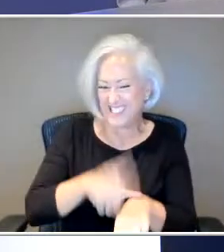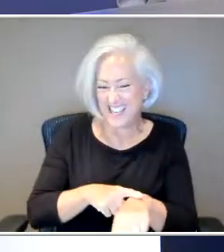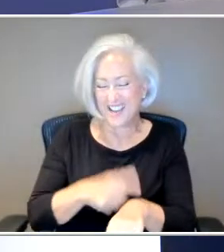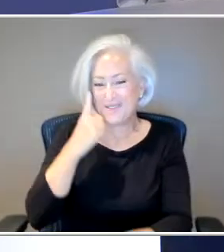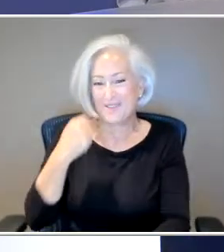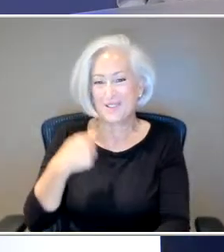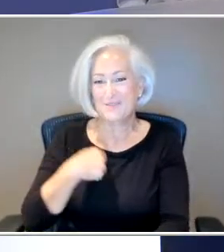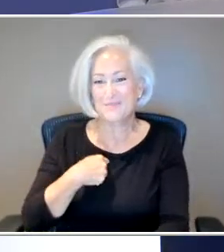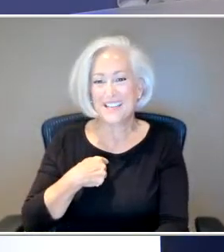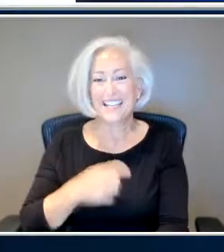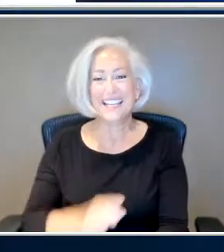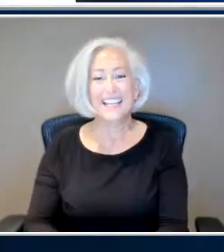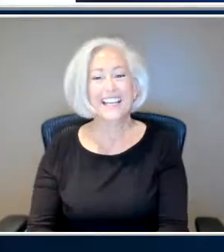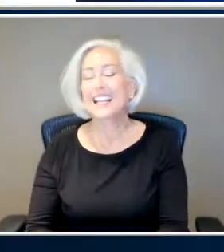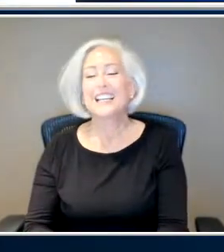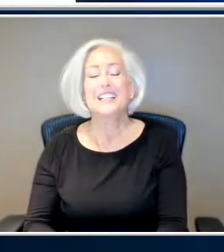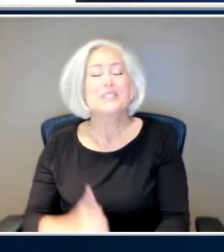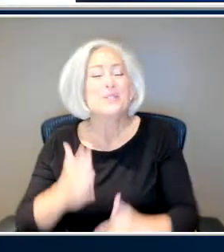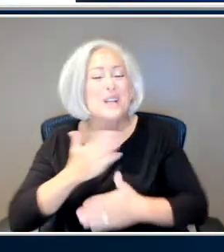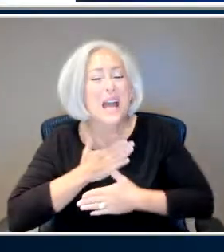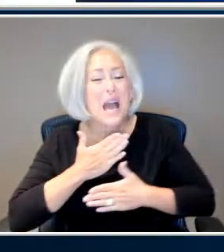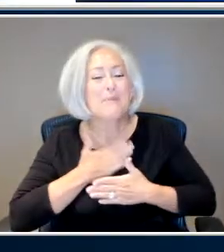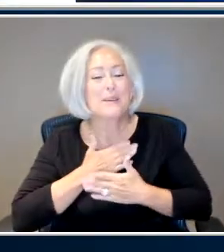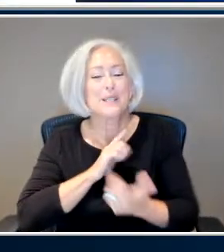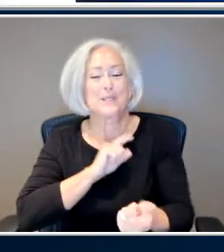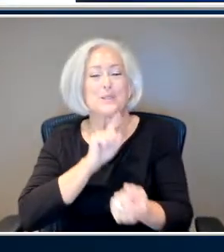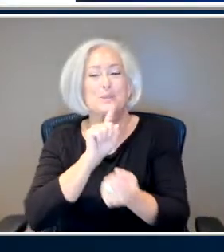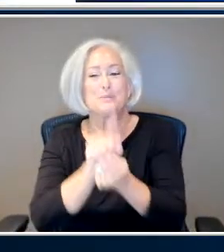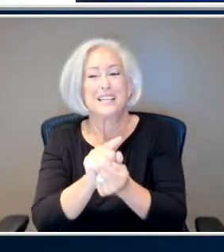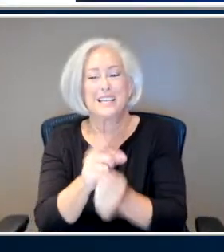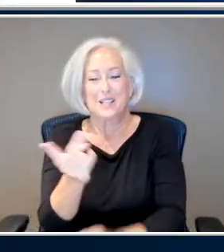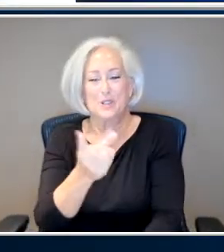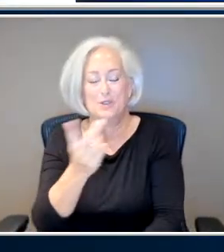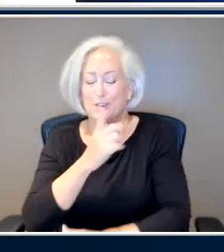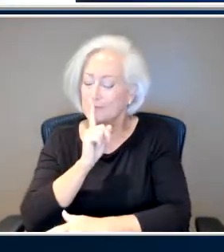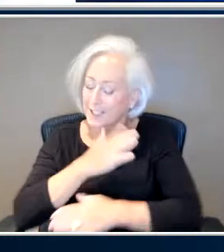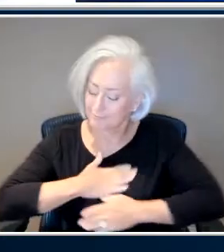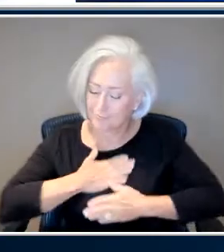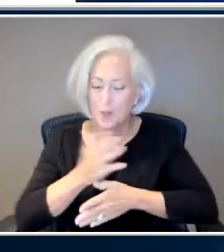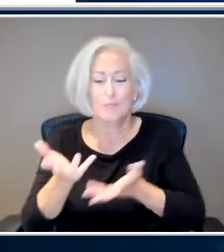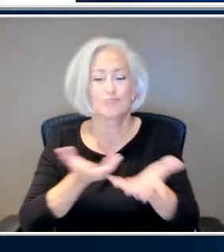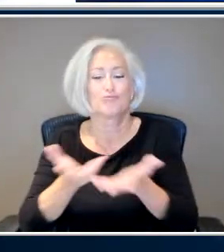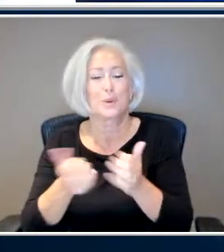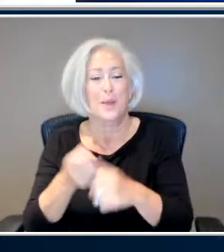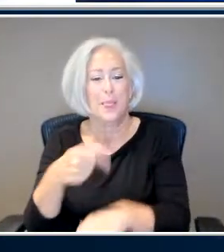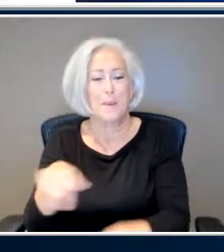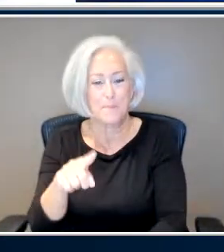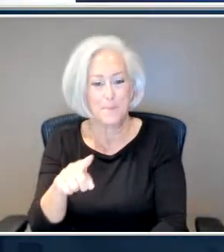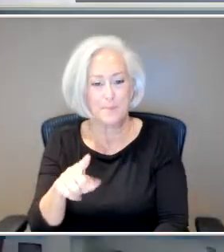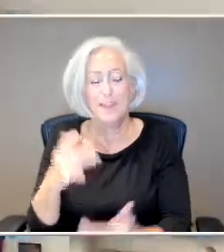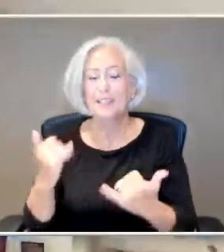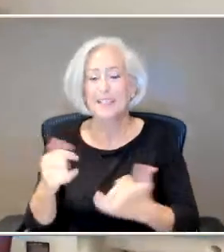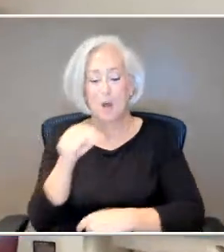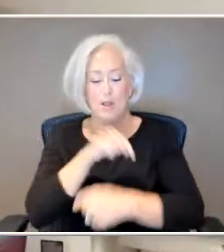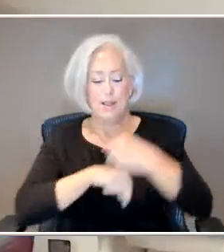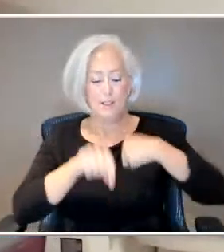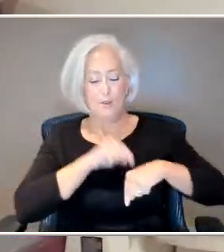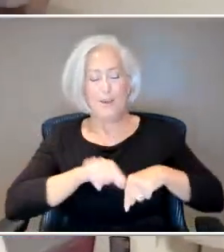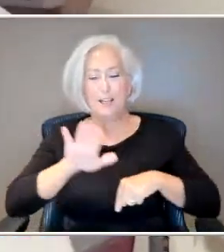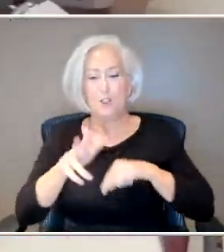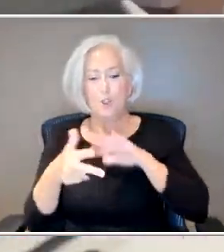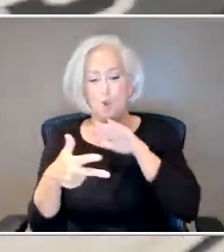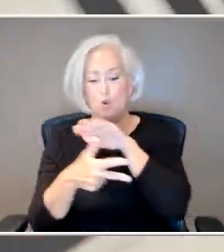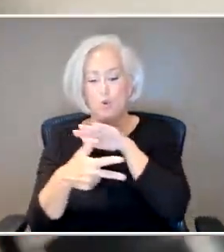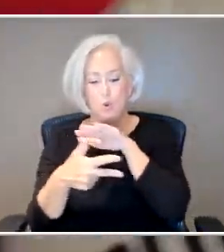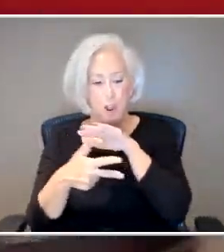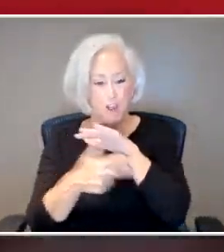Well, we're just so glad to meet them. They've been a pleasure to work with. So I want to go back into this garage because this looked very cool, like